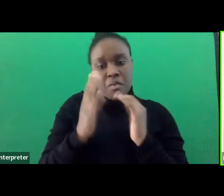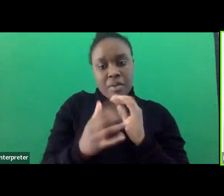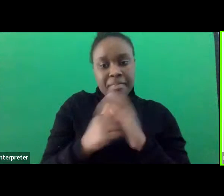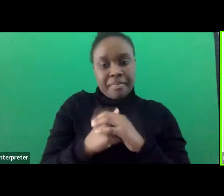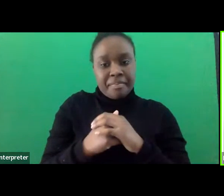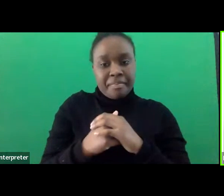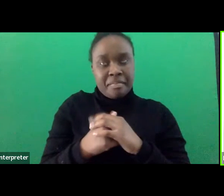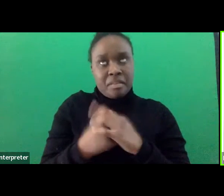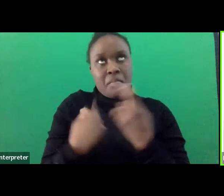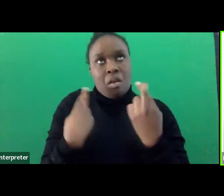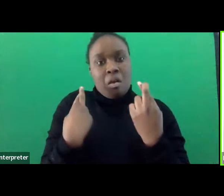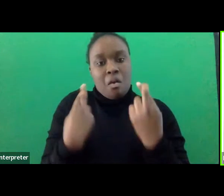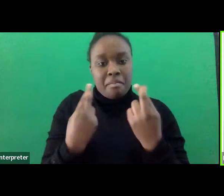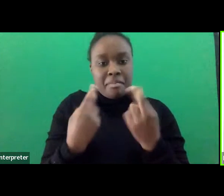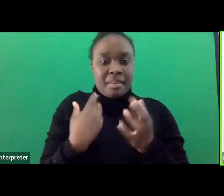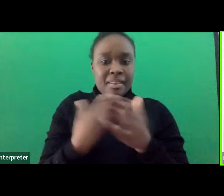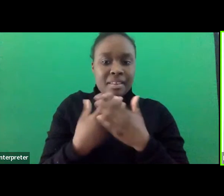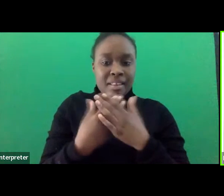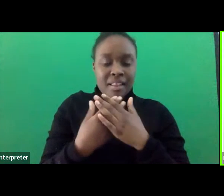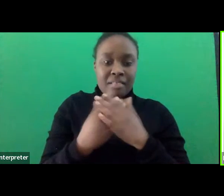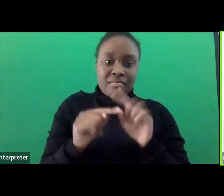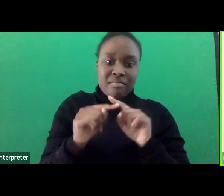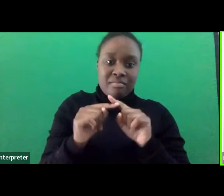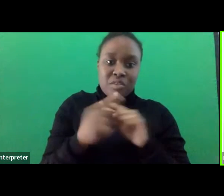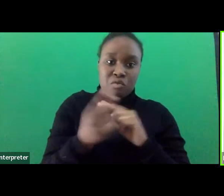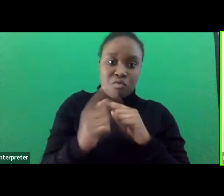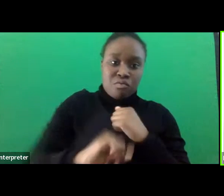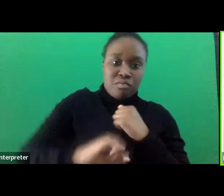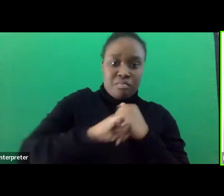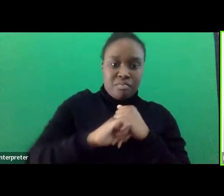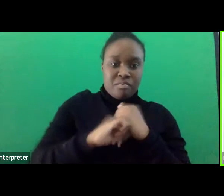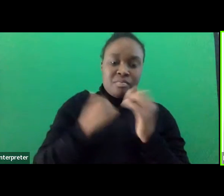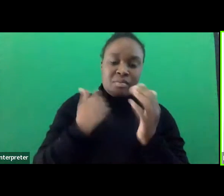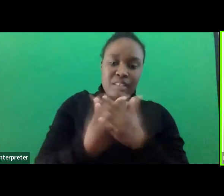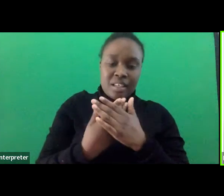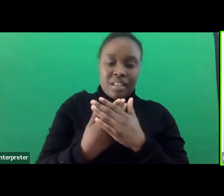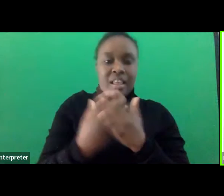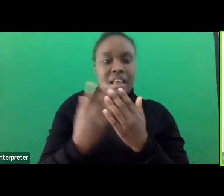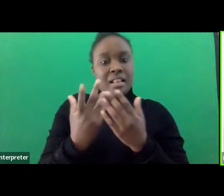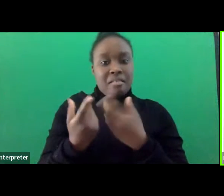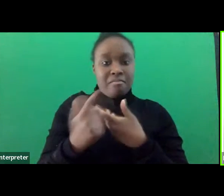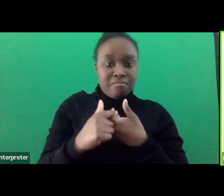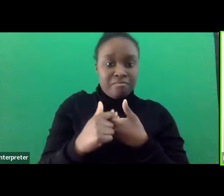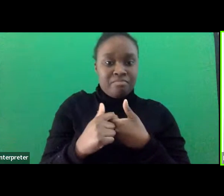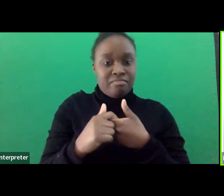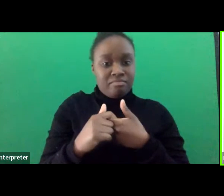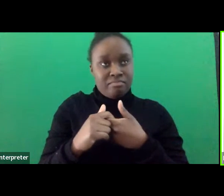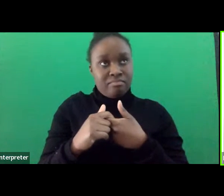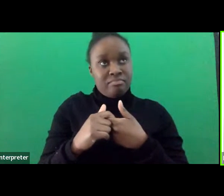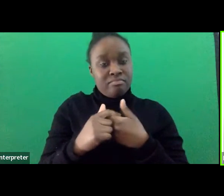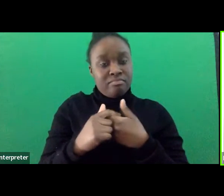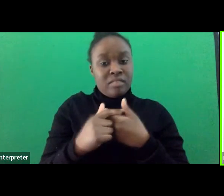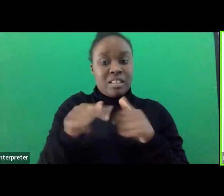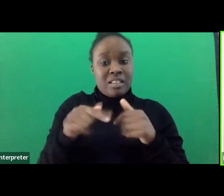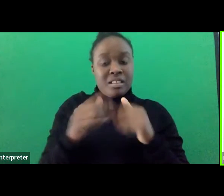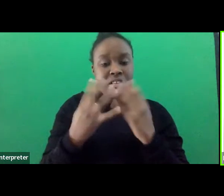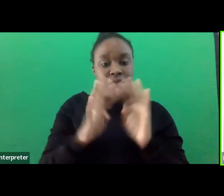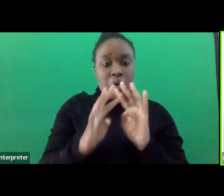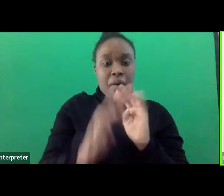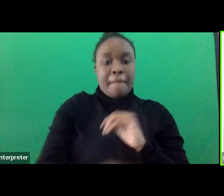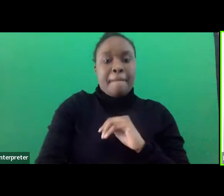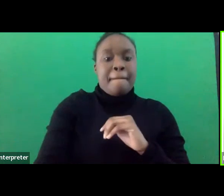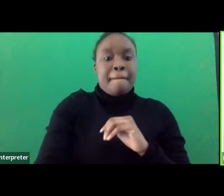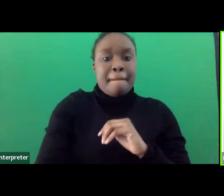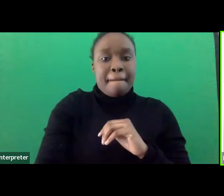hope that I can rely on all of you for your support and your attendance in this forum. Let me